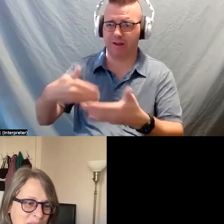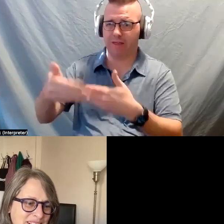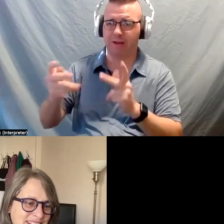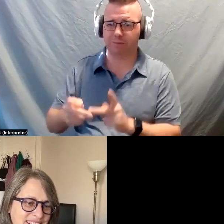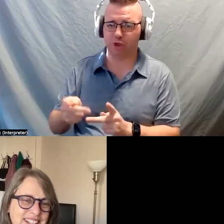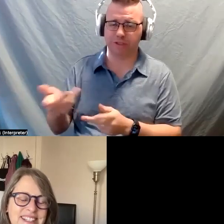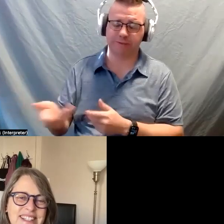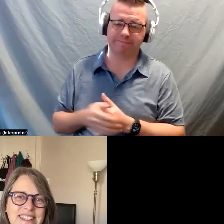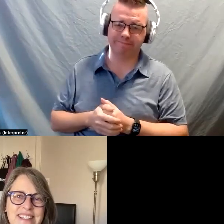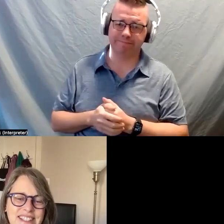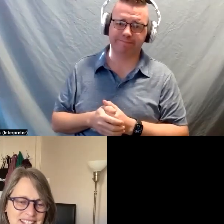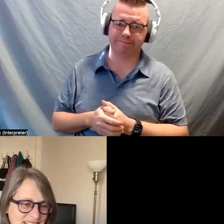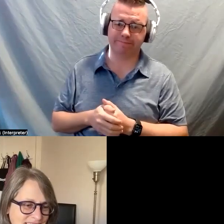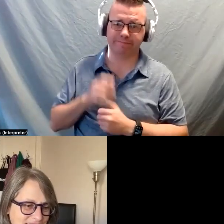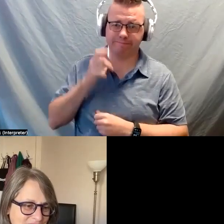to them.